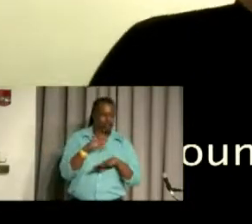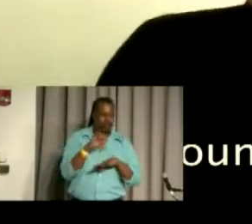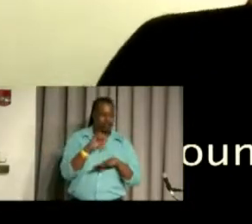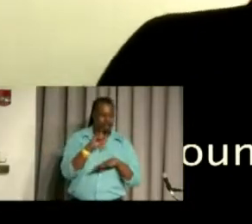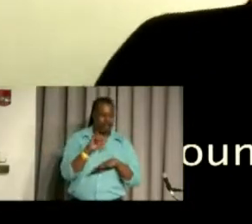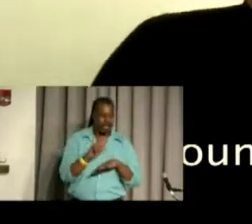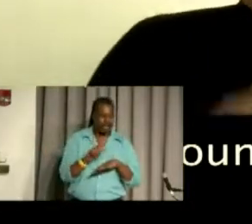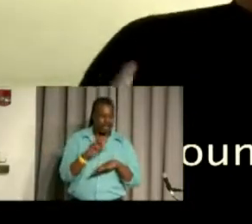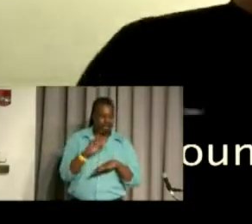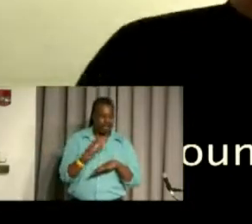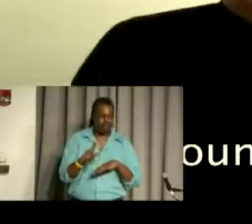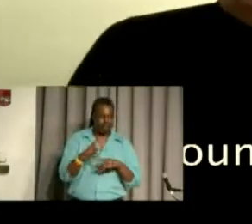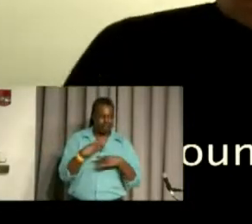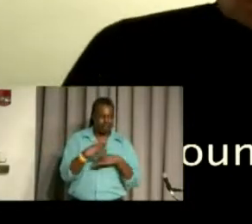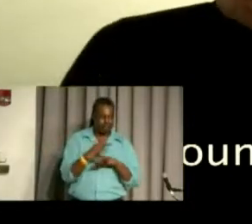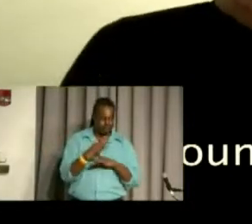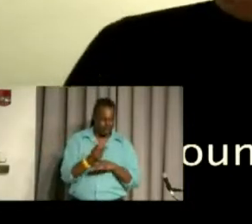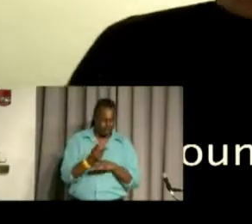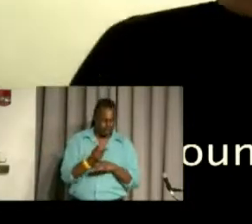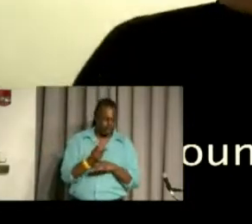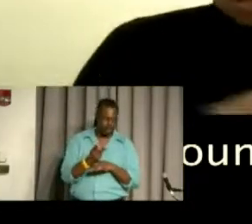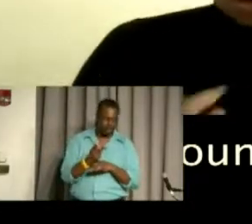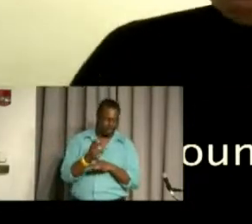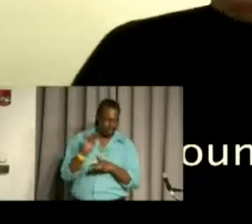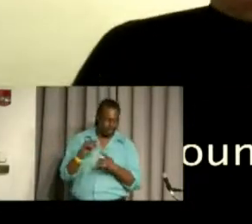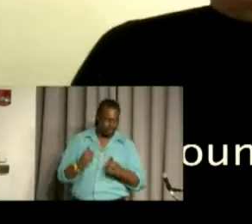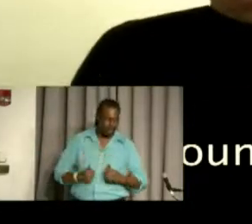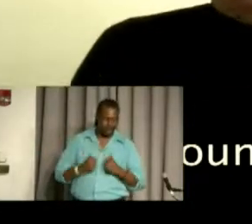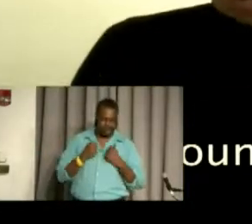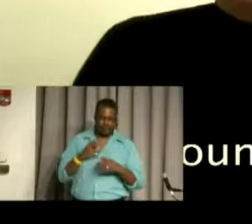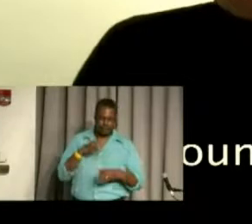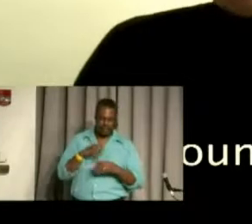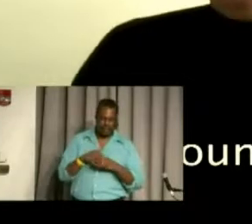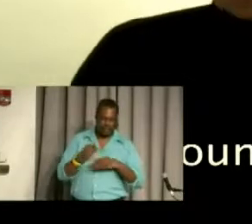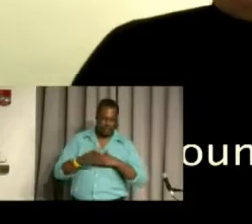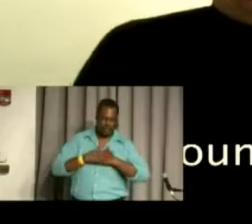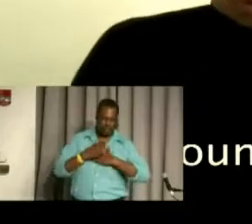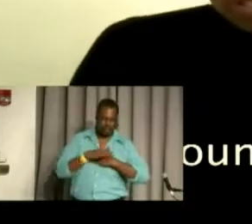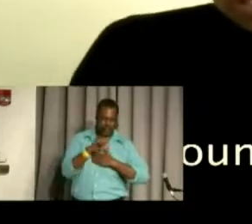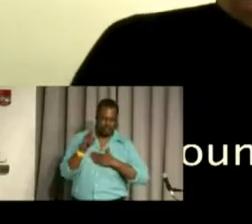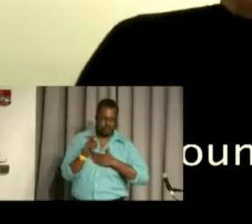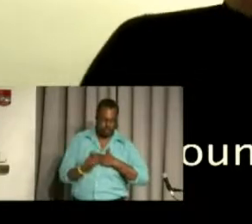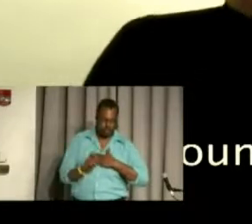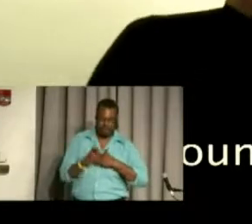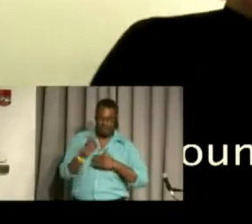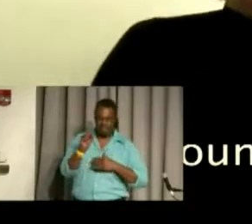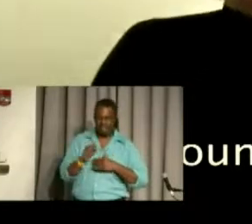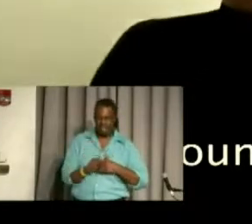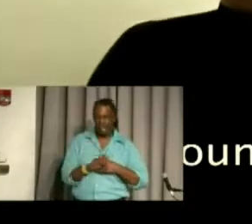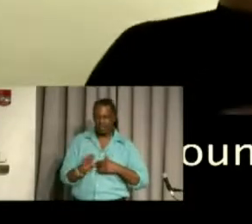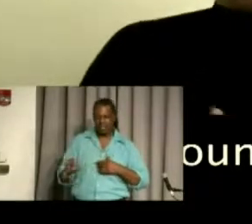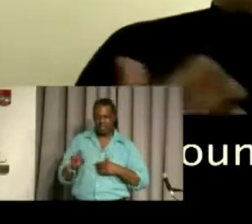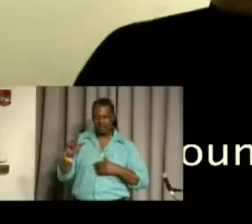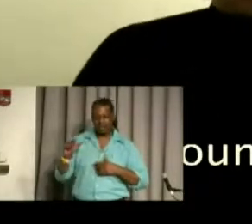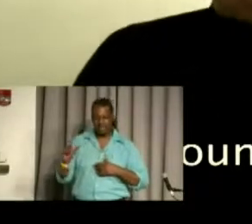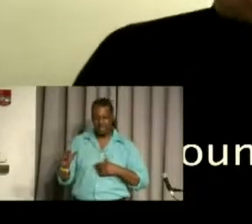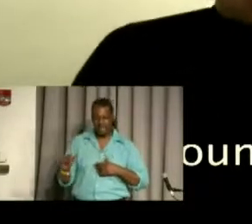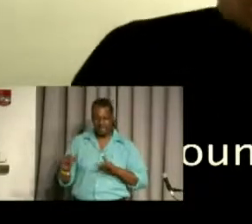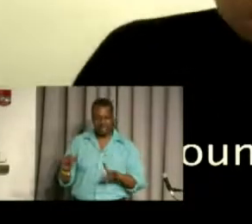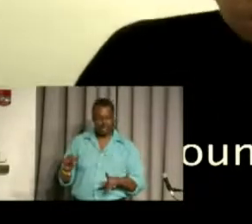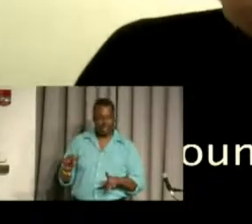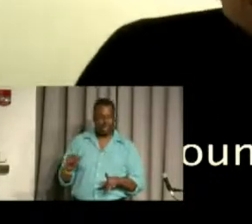production, which, you know, exists within the coastal zone of southeastern Louisiana, is rife